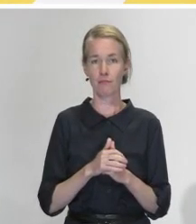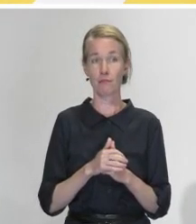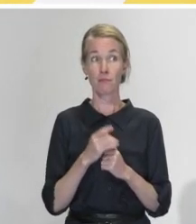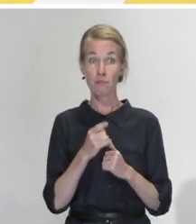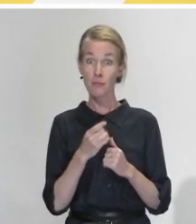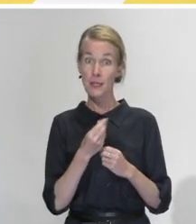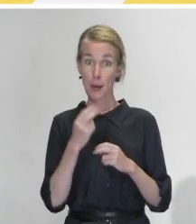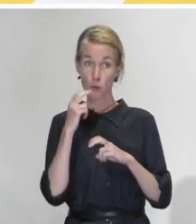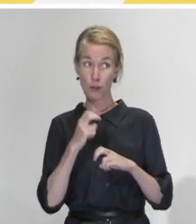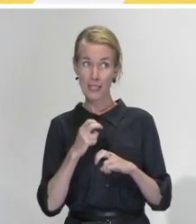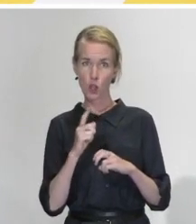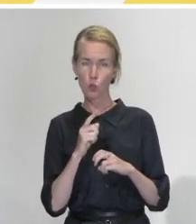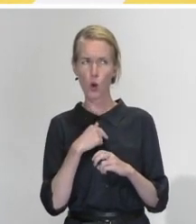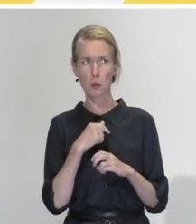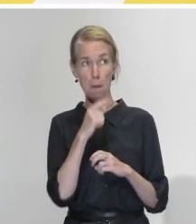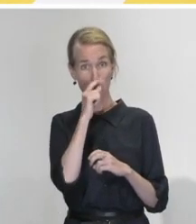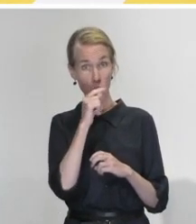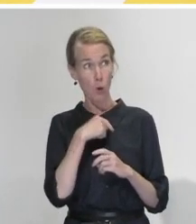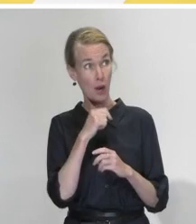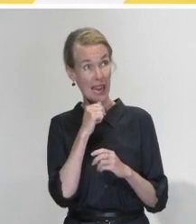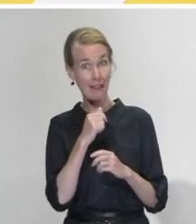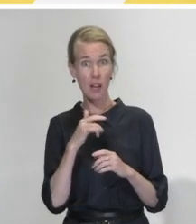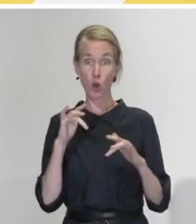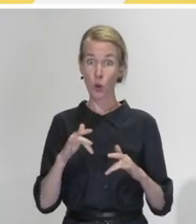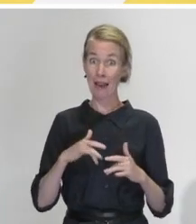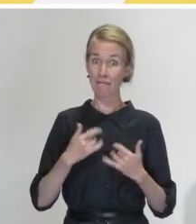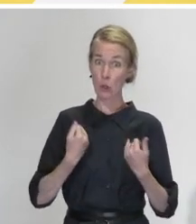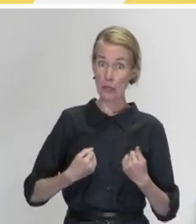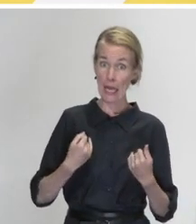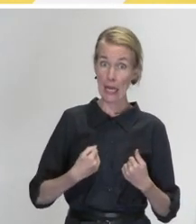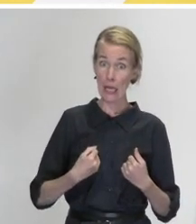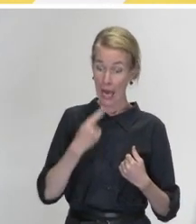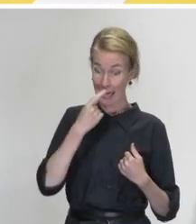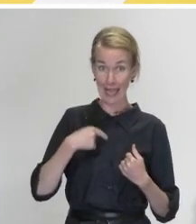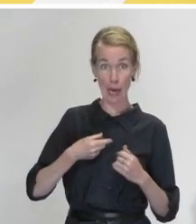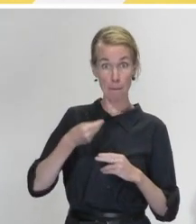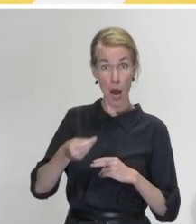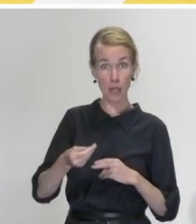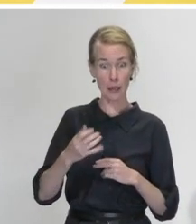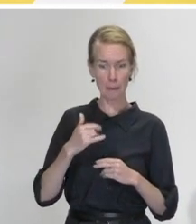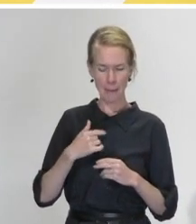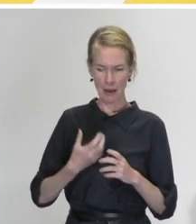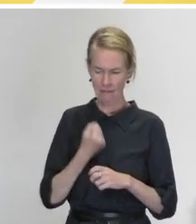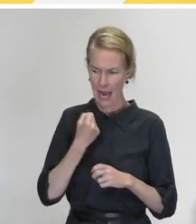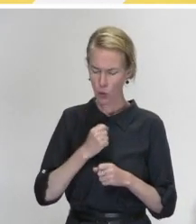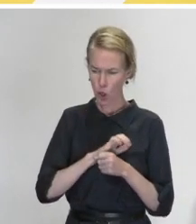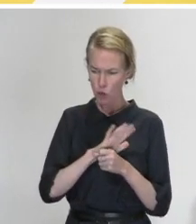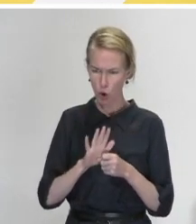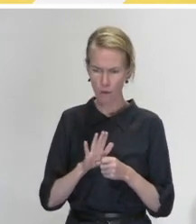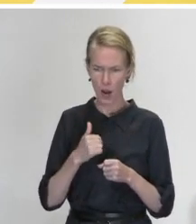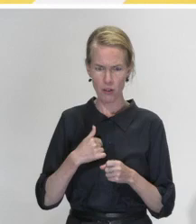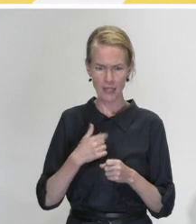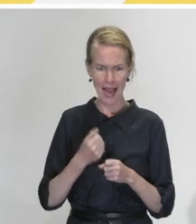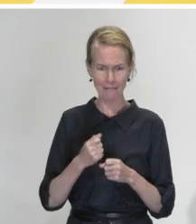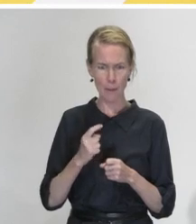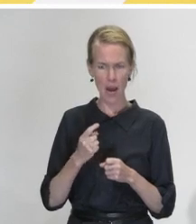transmission. As I say, the average time between being exposed to and developing symptoms is 5 to 6